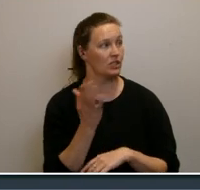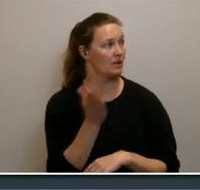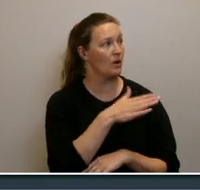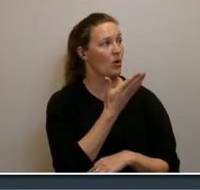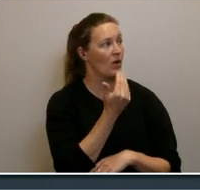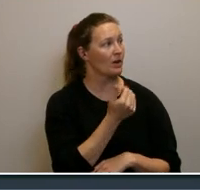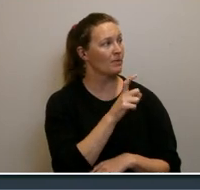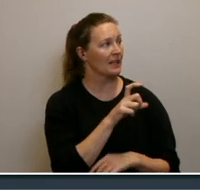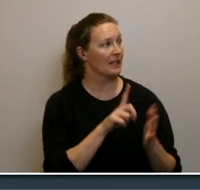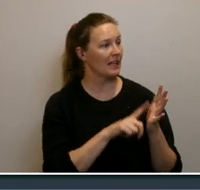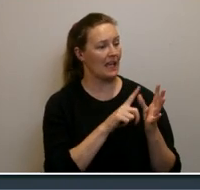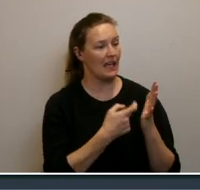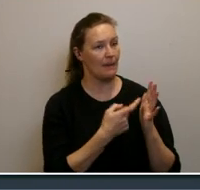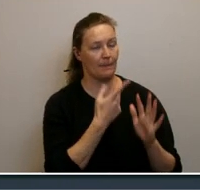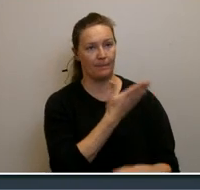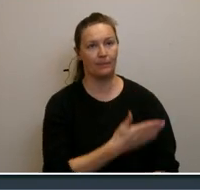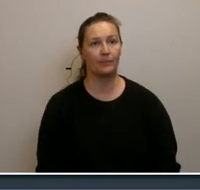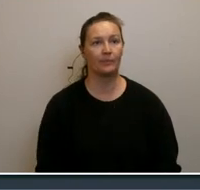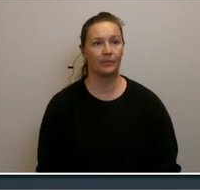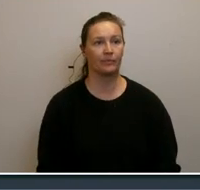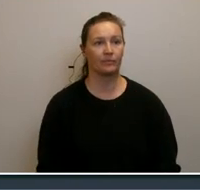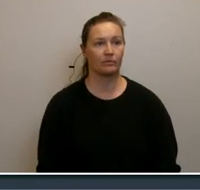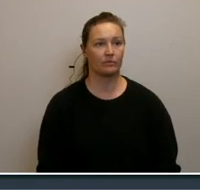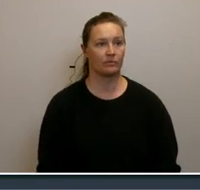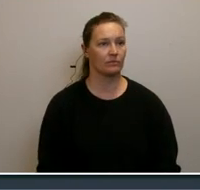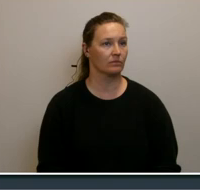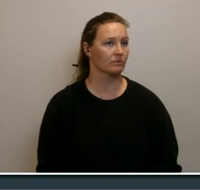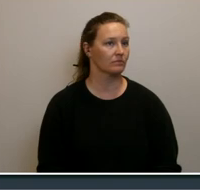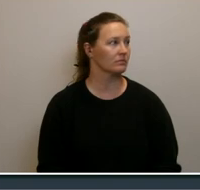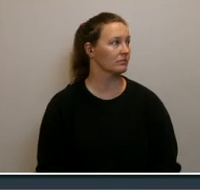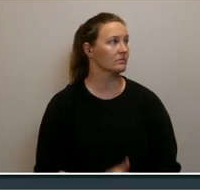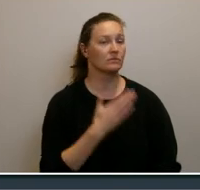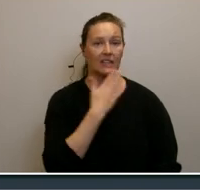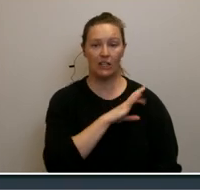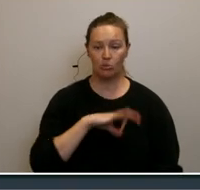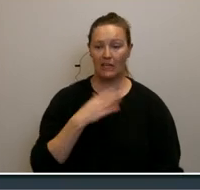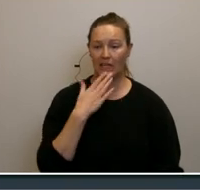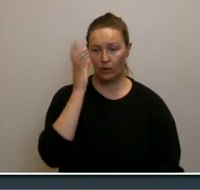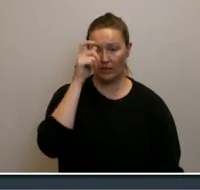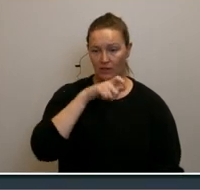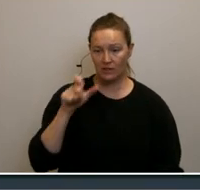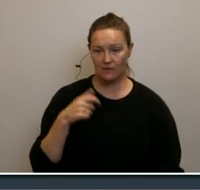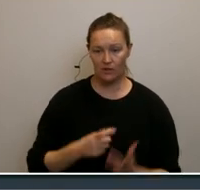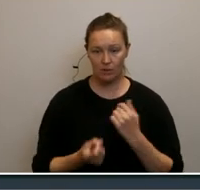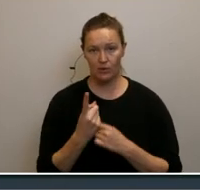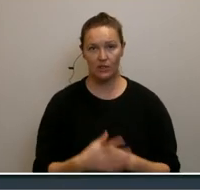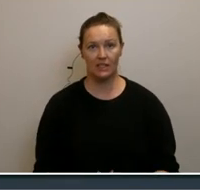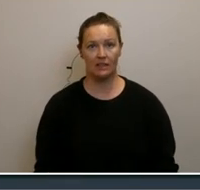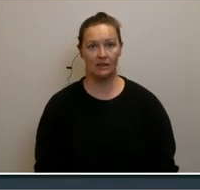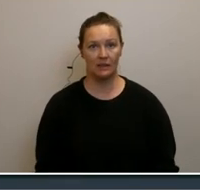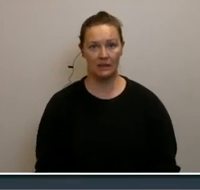Welcome very much, Claire. Thank you. Thank you, Mayor, and thank you, councillors, for this opportunity.